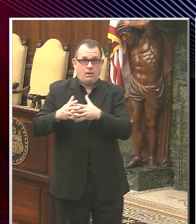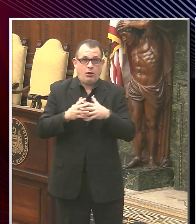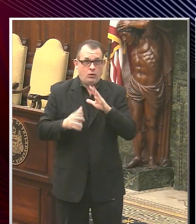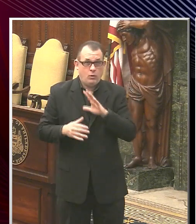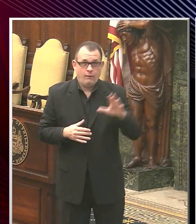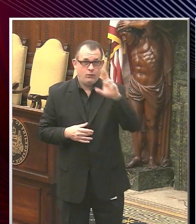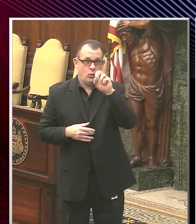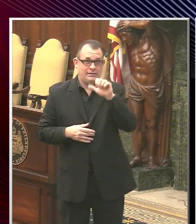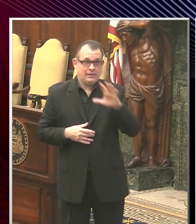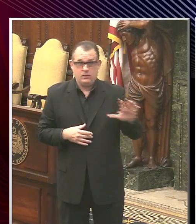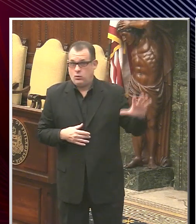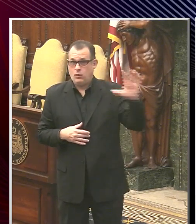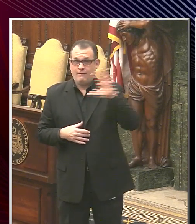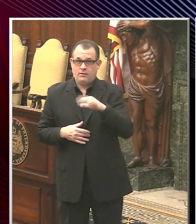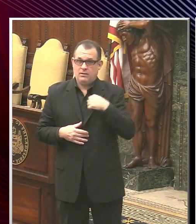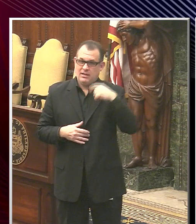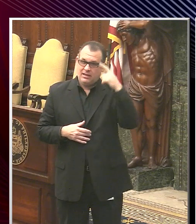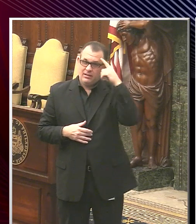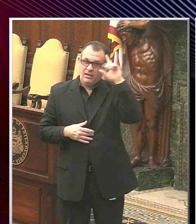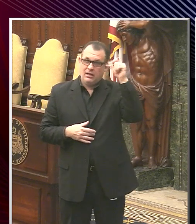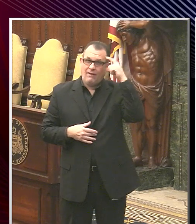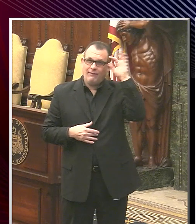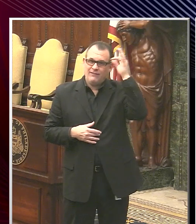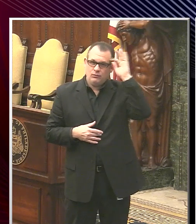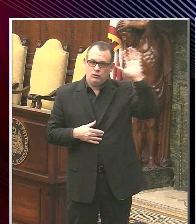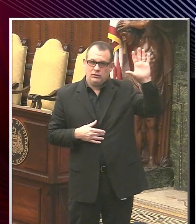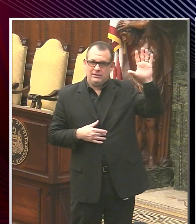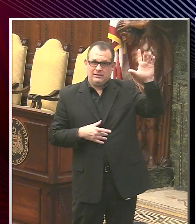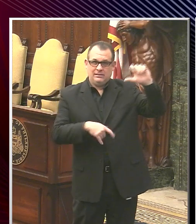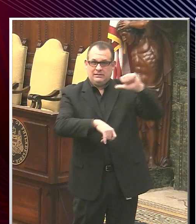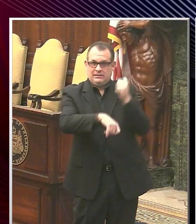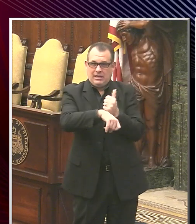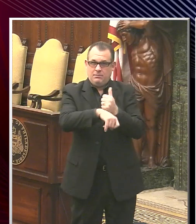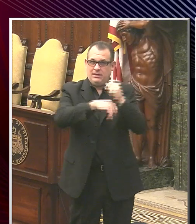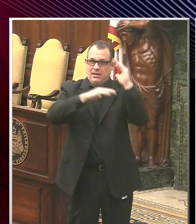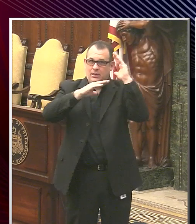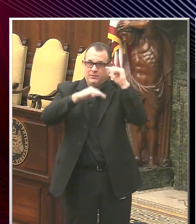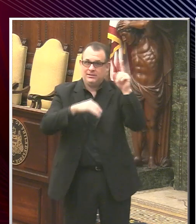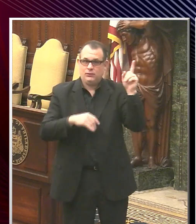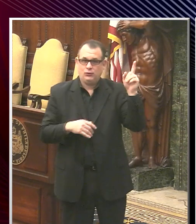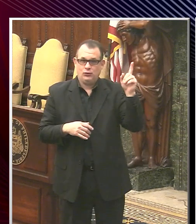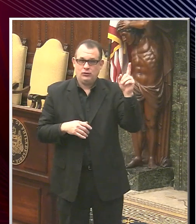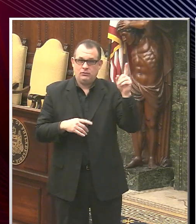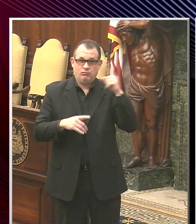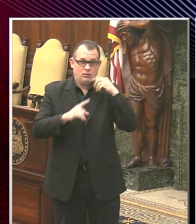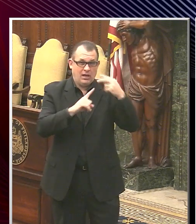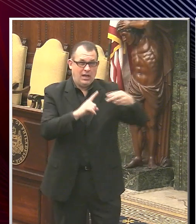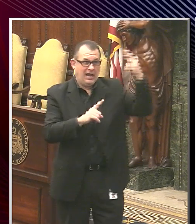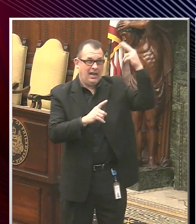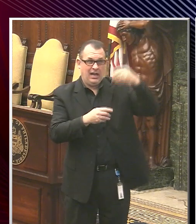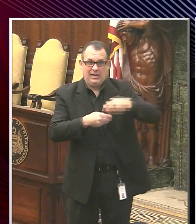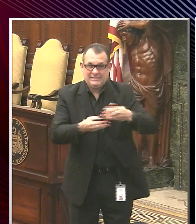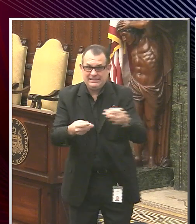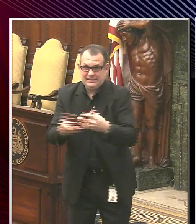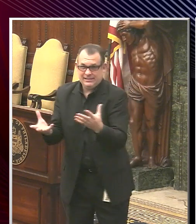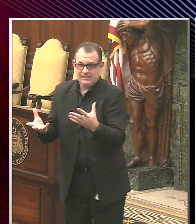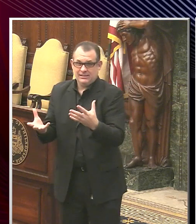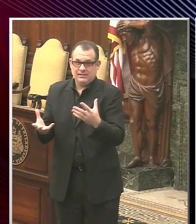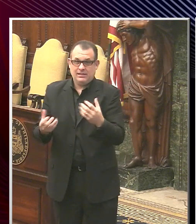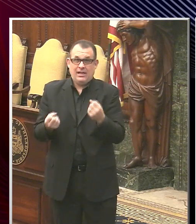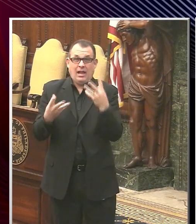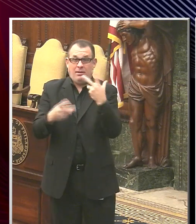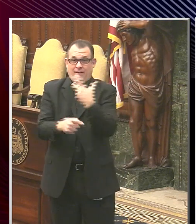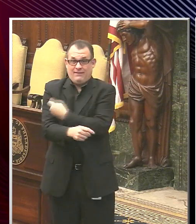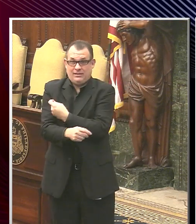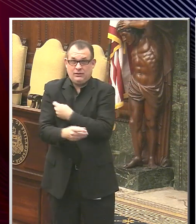that's because the federal government set expectations that were unreasonably high about how quickly they could get the vaccine out. Just delivering